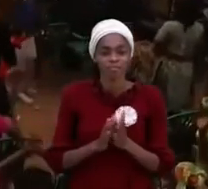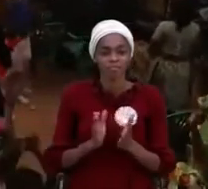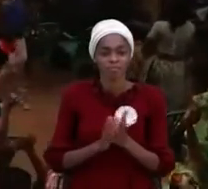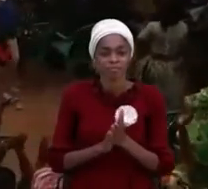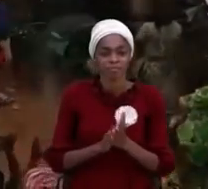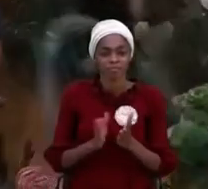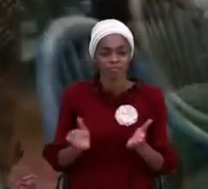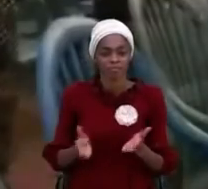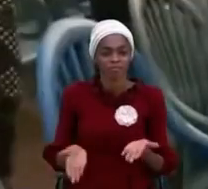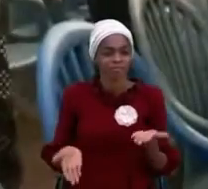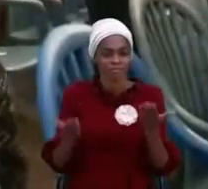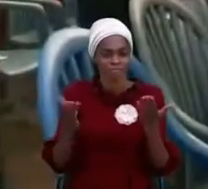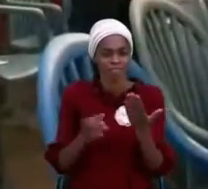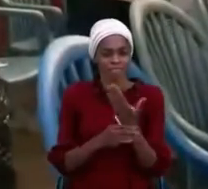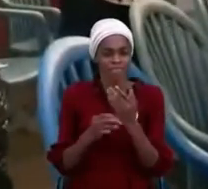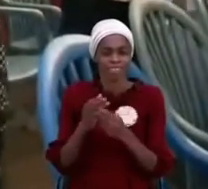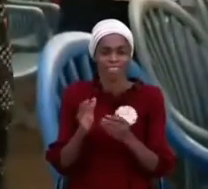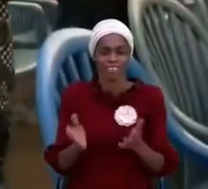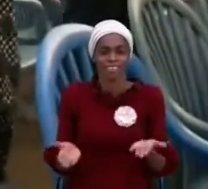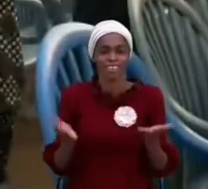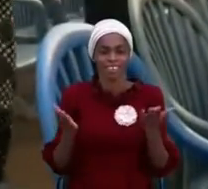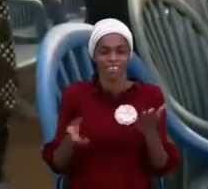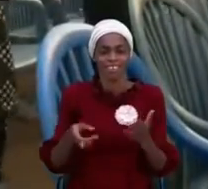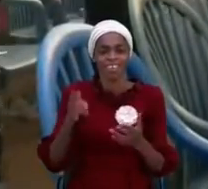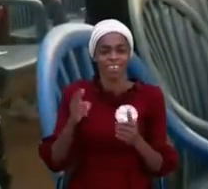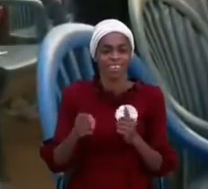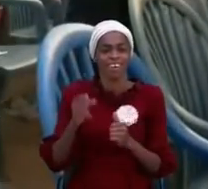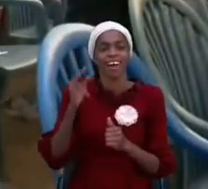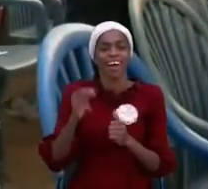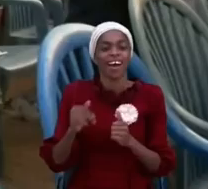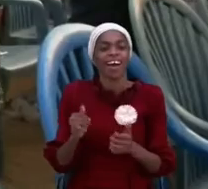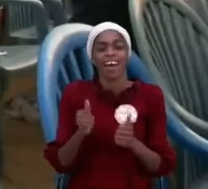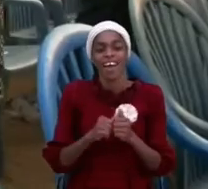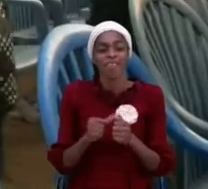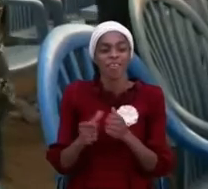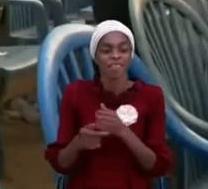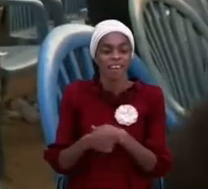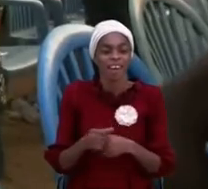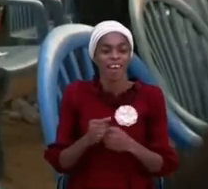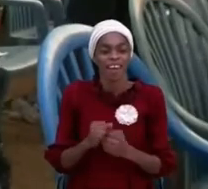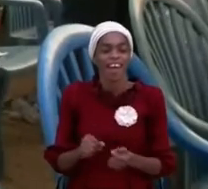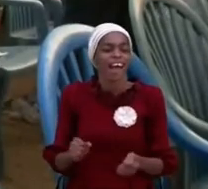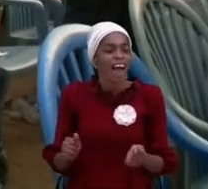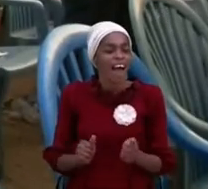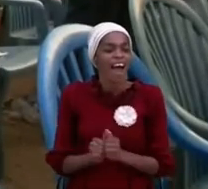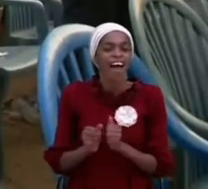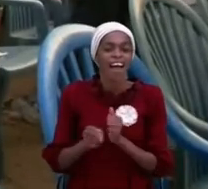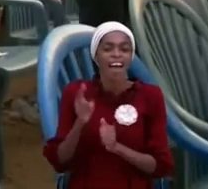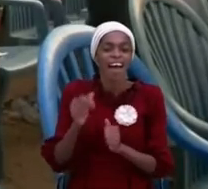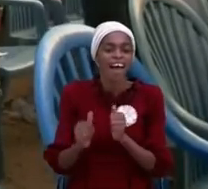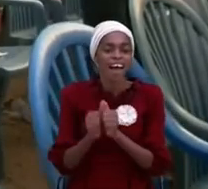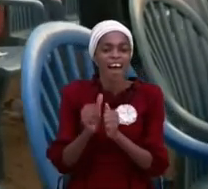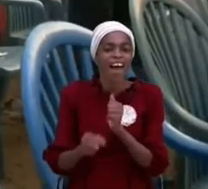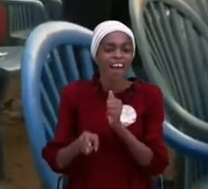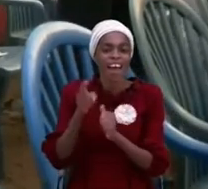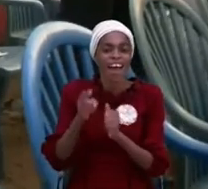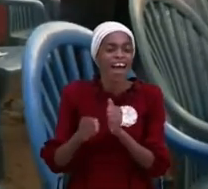Higher, every day I lift my Jesus higher. Every day, higher. Every